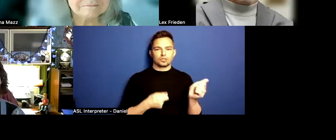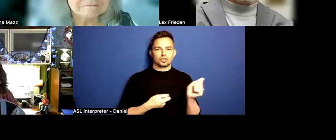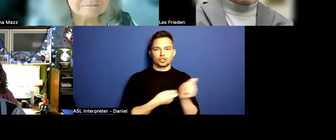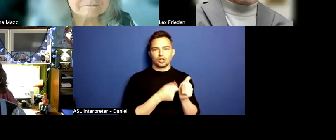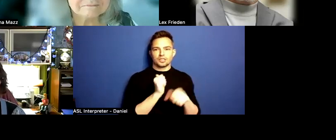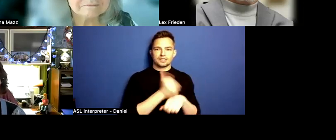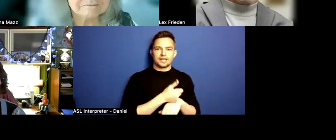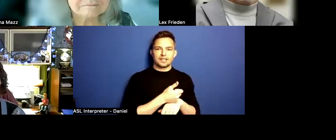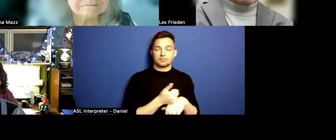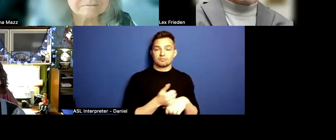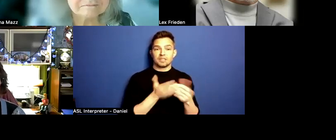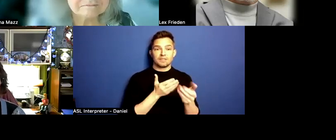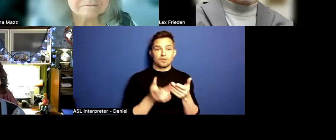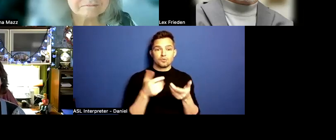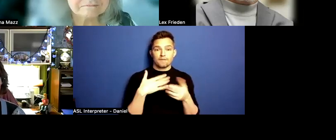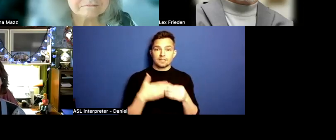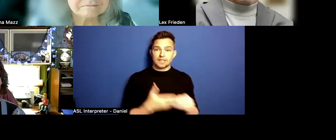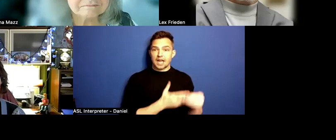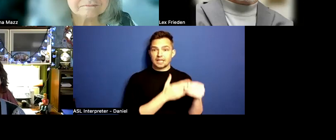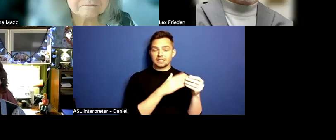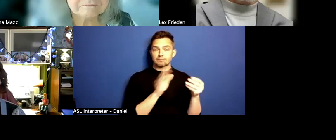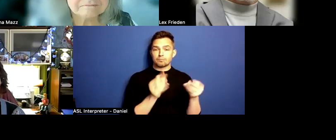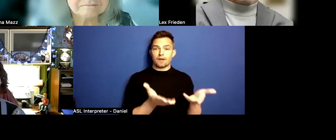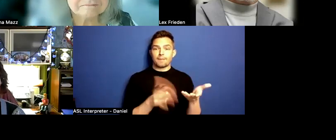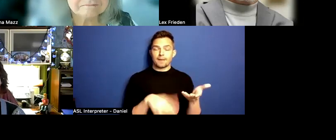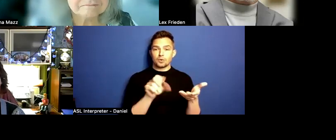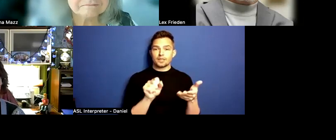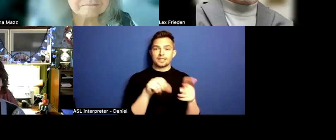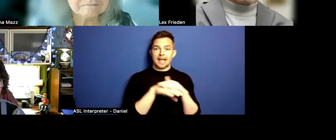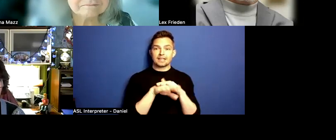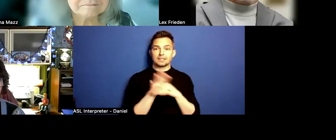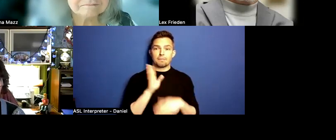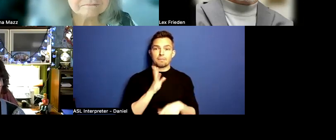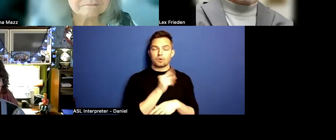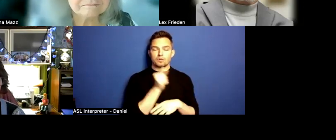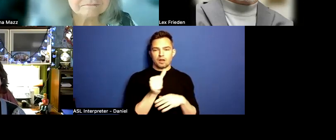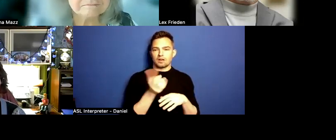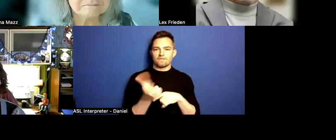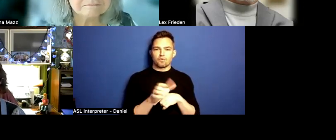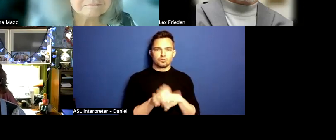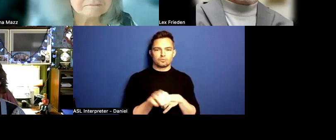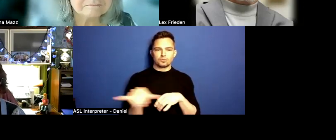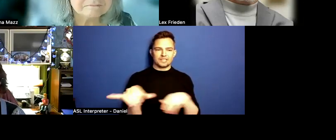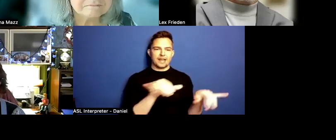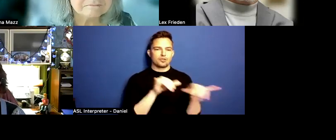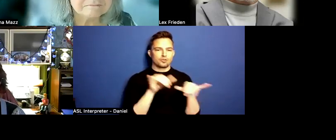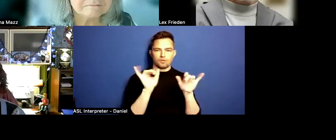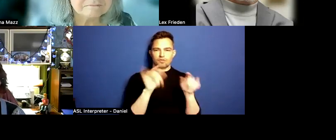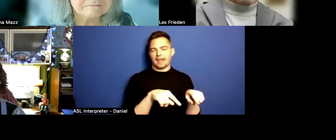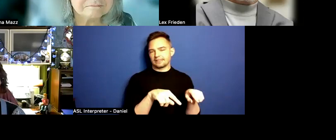have guidance provided by the U.S. Access Board, there's not an enforceable standard for that. So